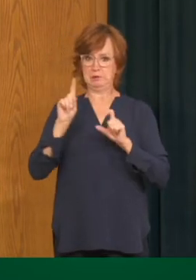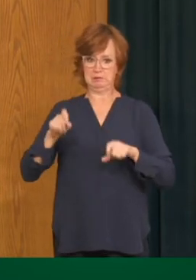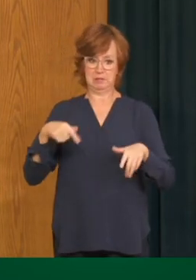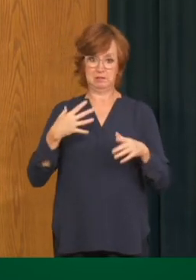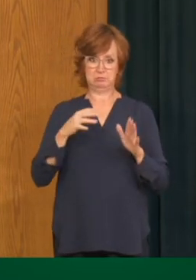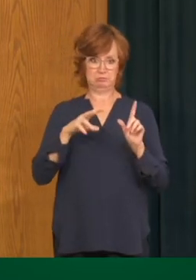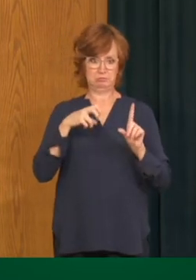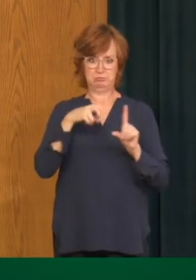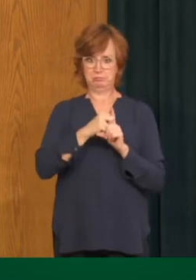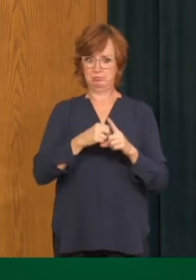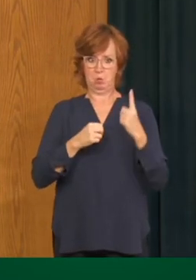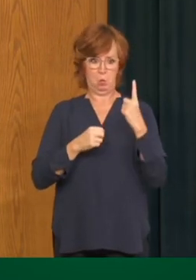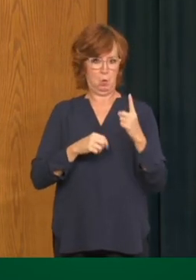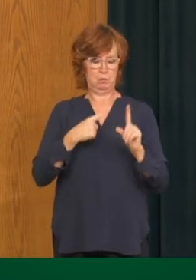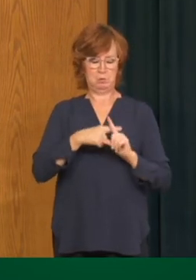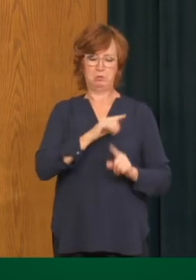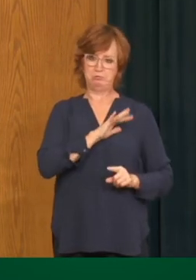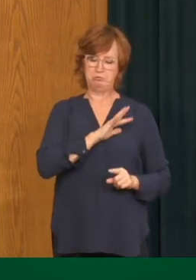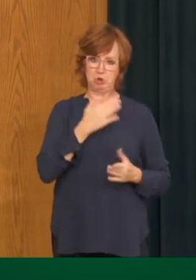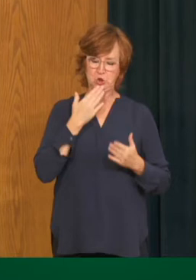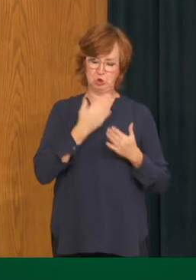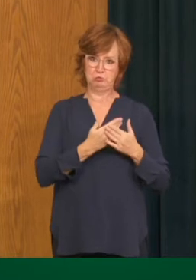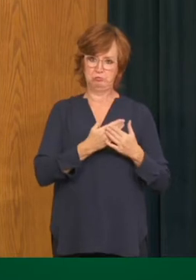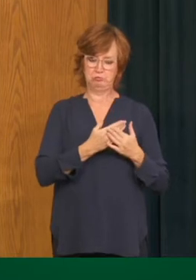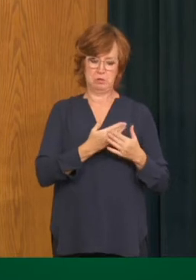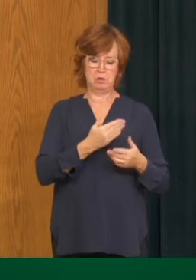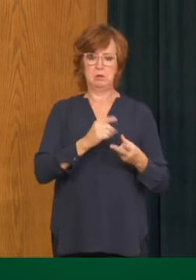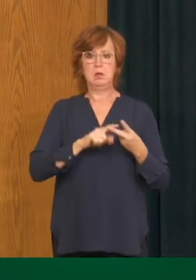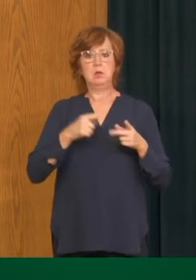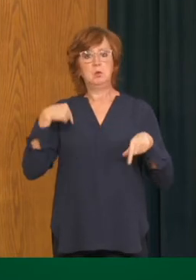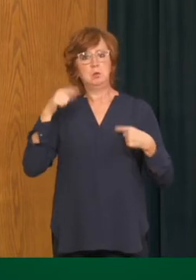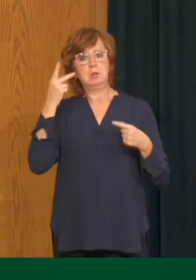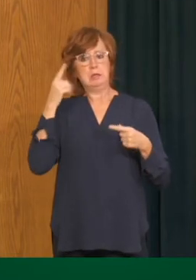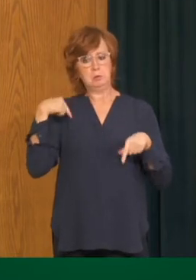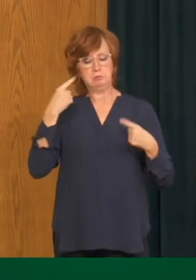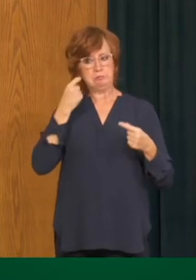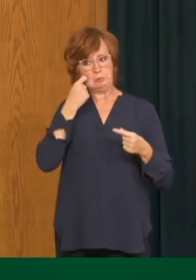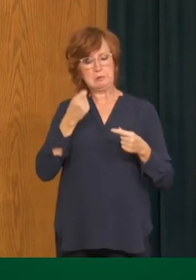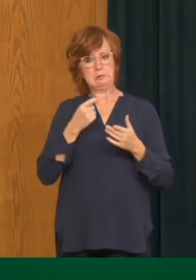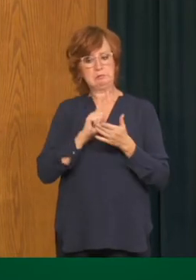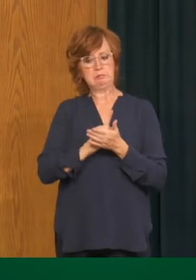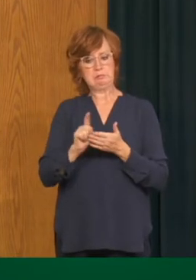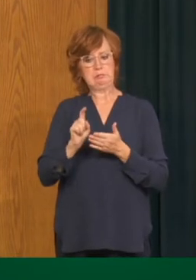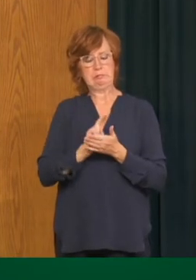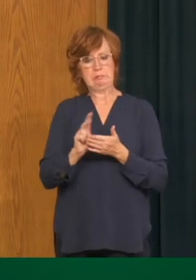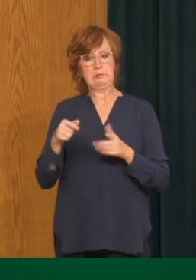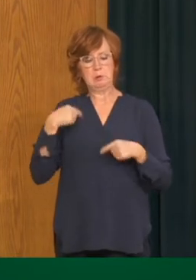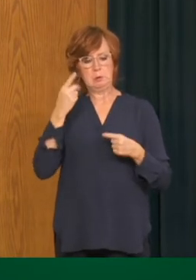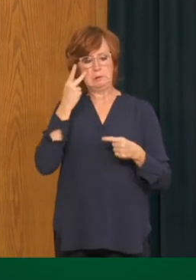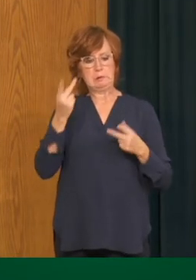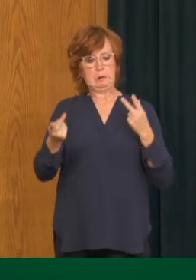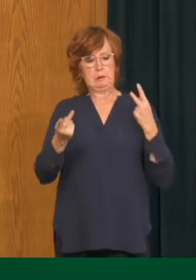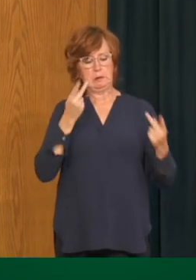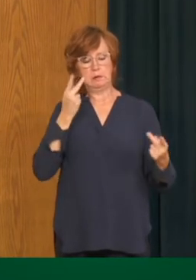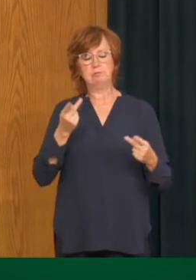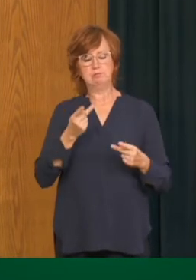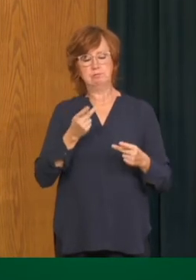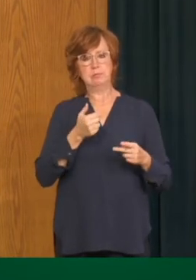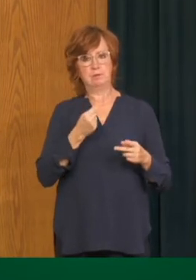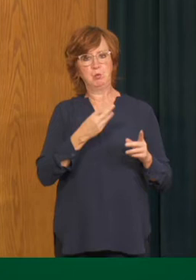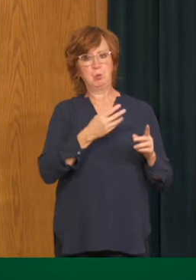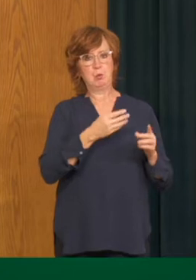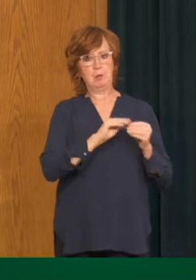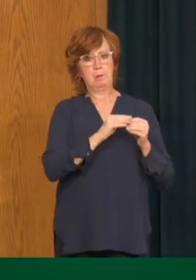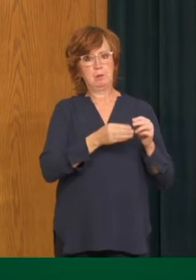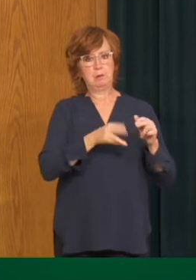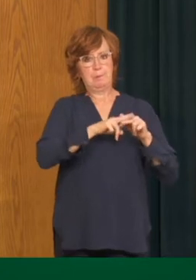over the past few days, but most of these cases have been found through very active and aggressive contact testing and contact tracing,